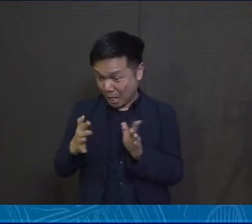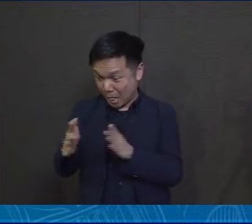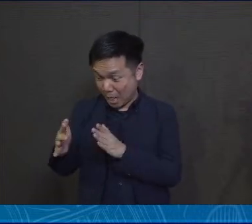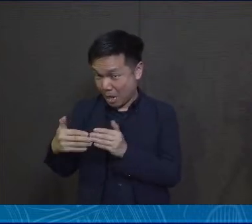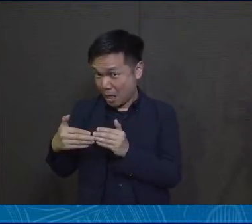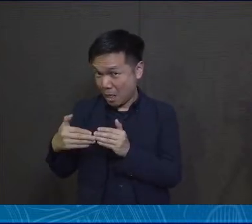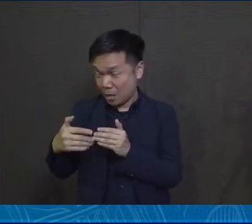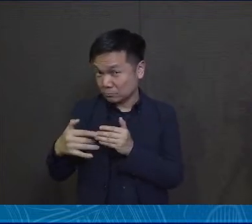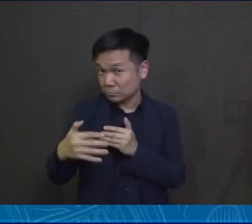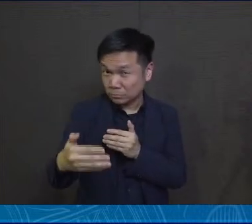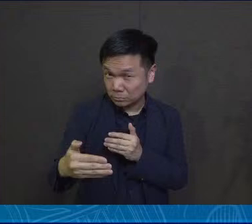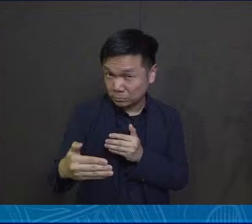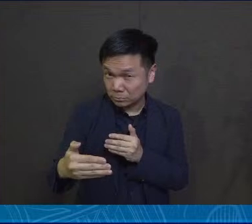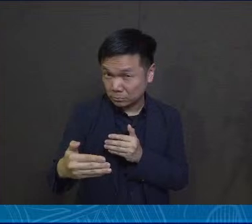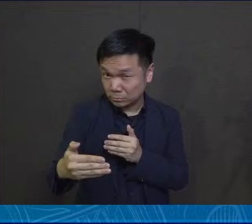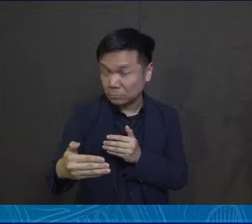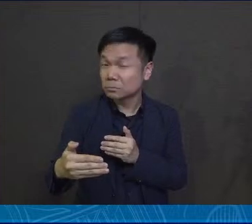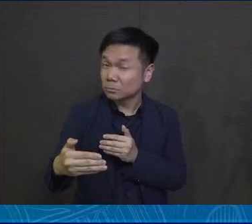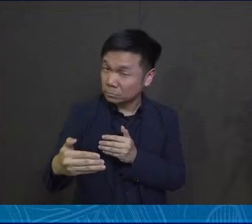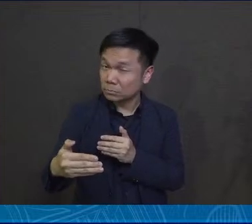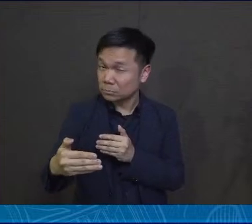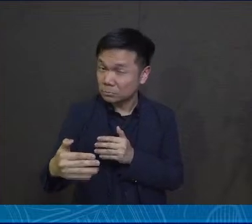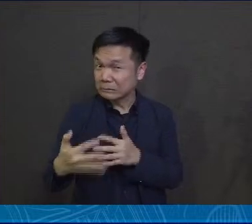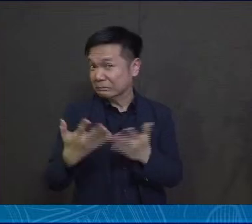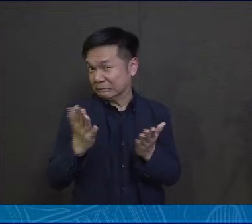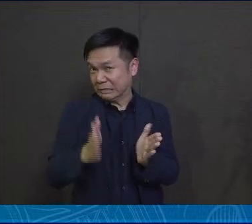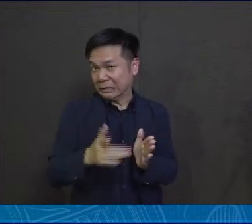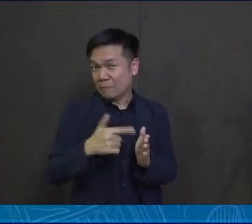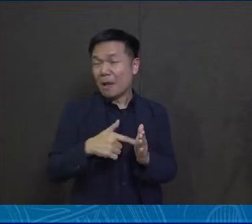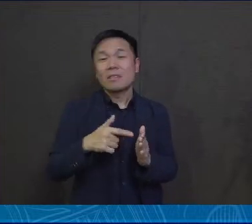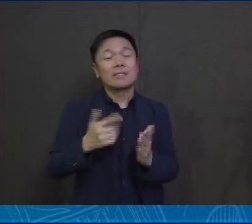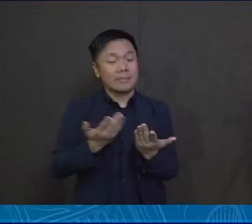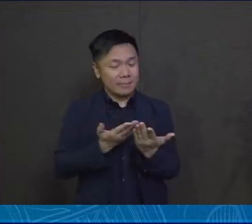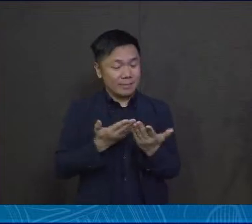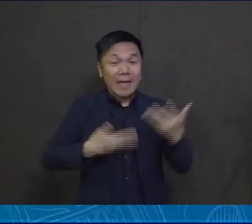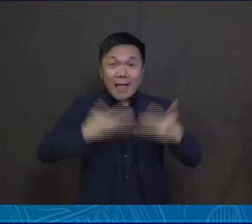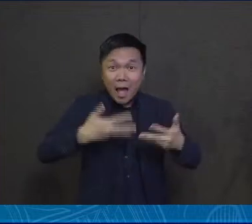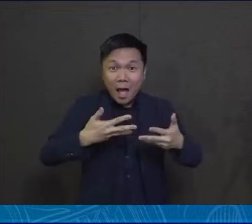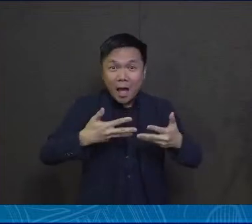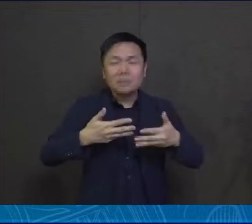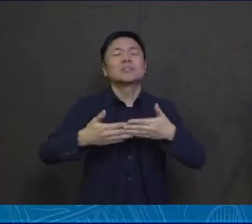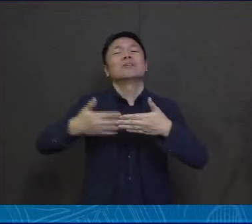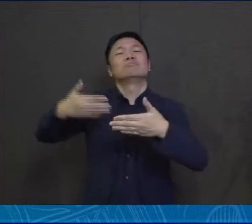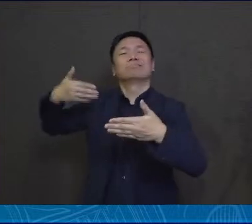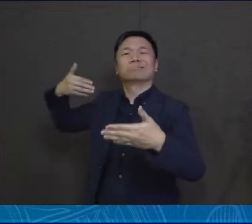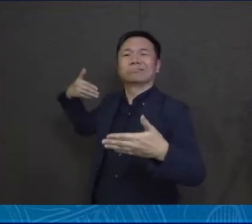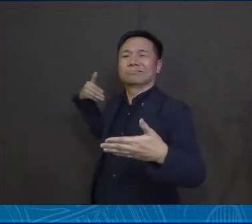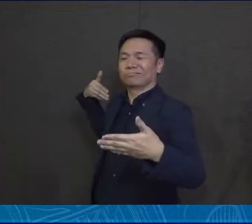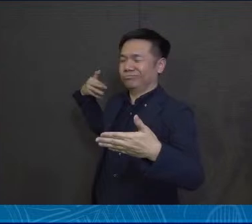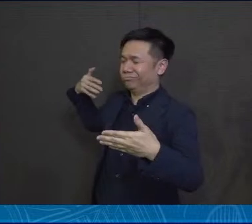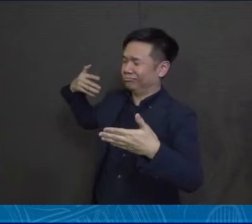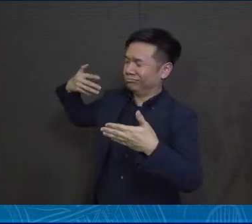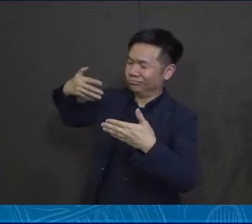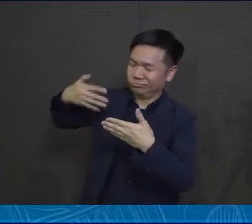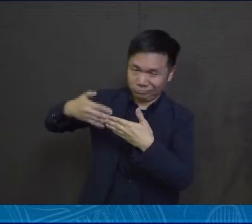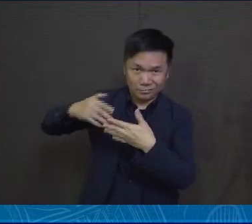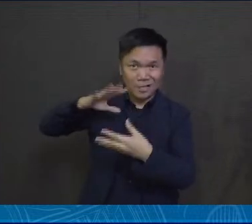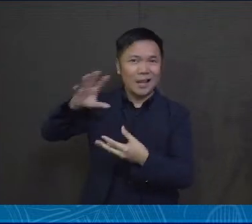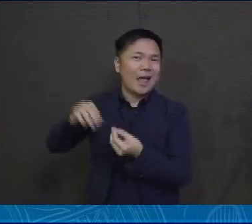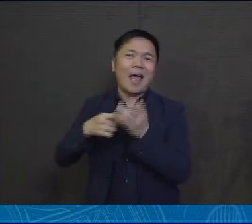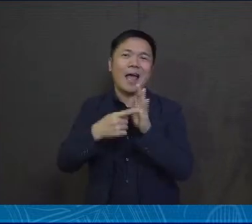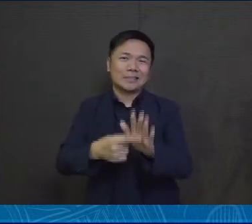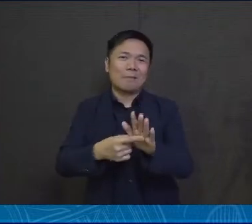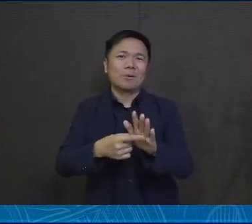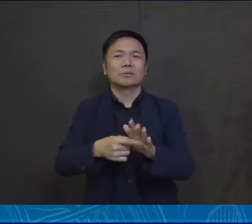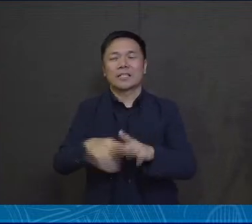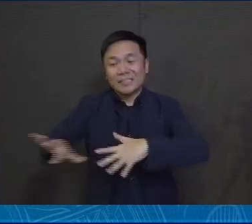we rely on the data that we have from the past. If I'm going to build a seawall or something like that,